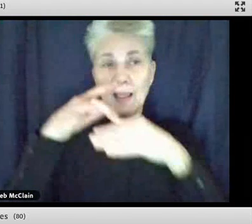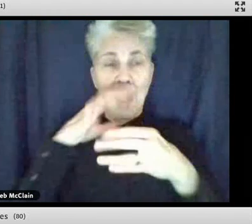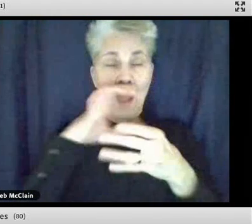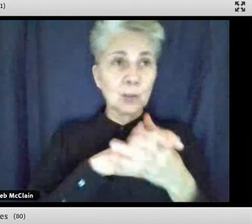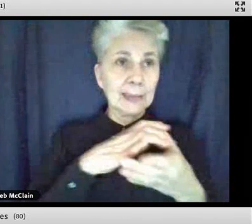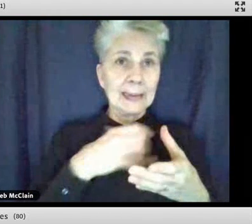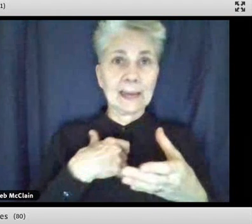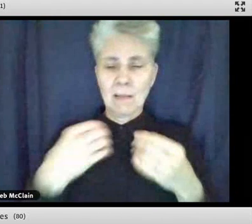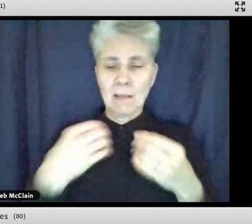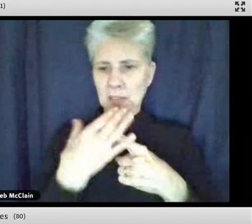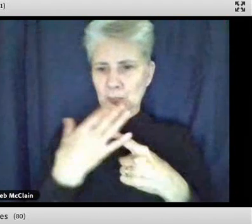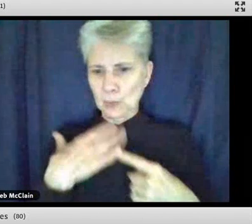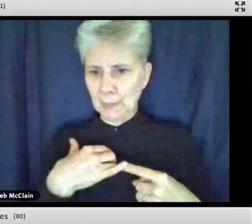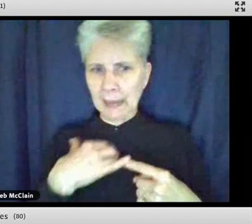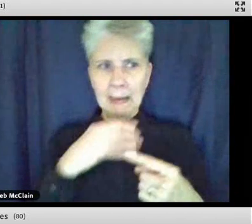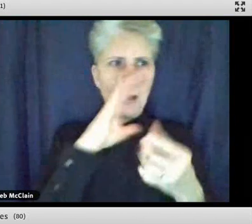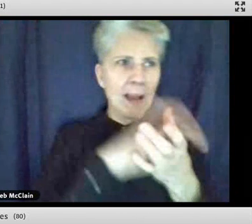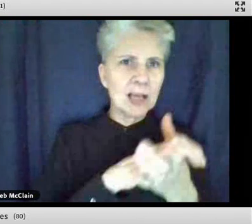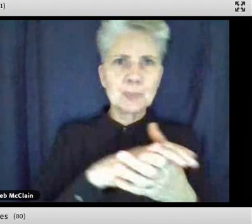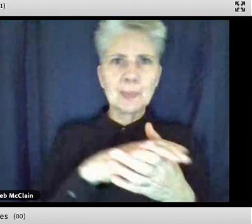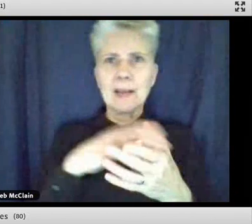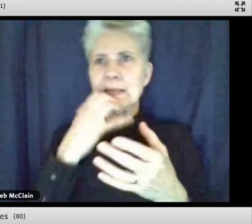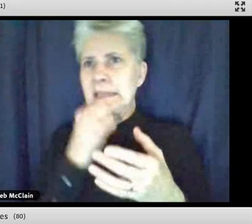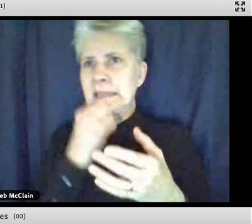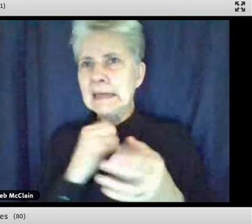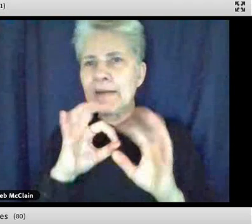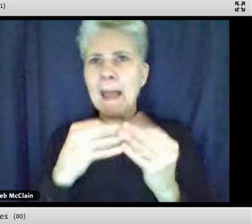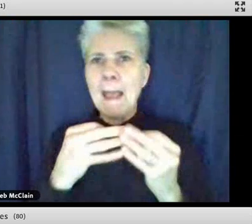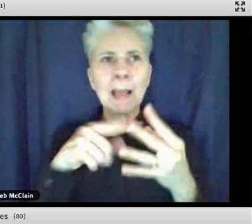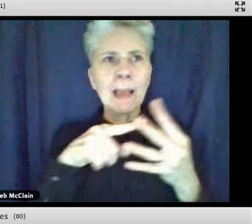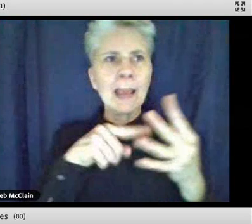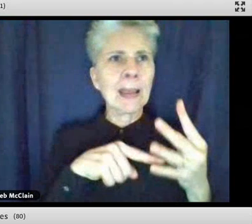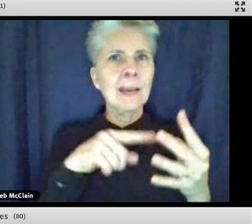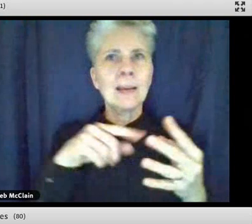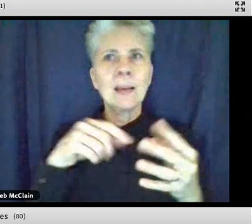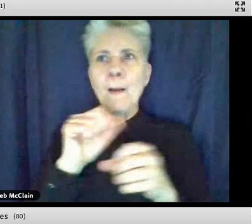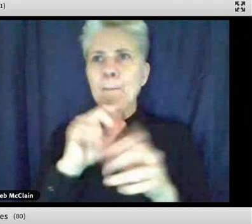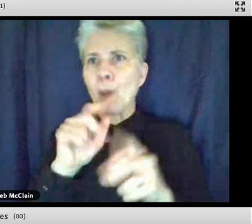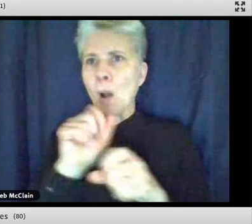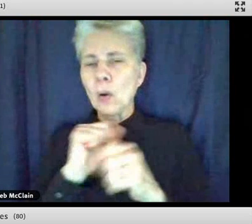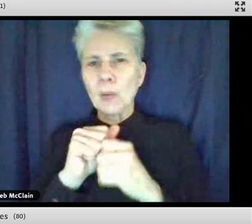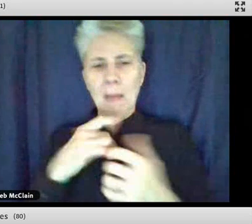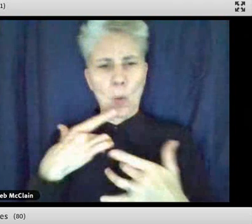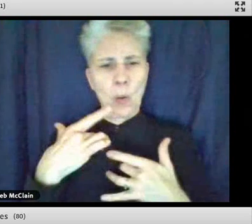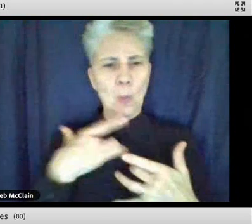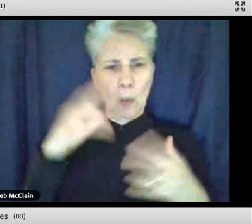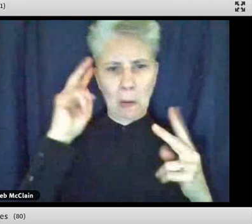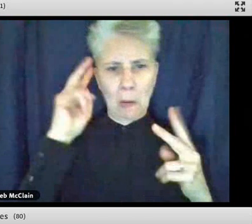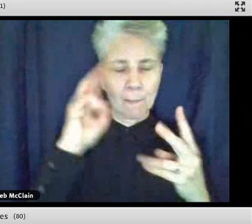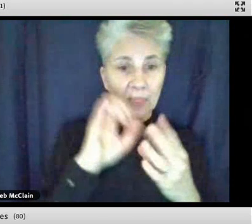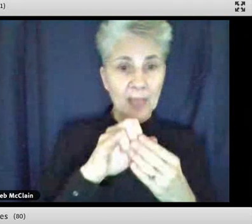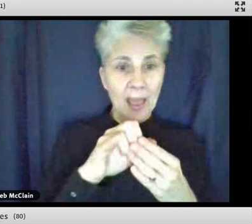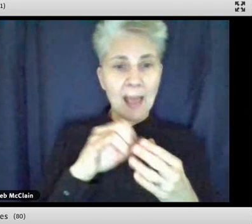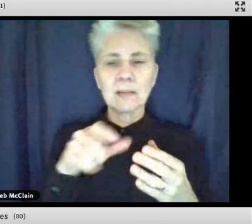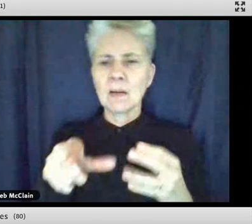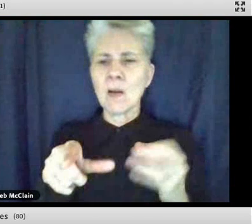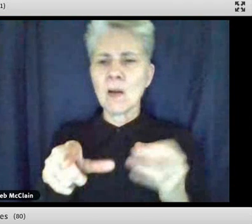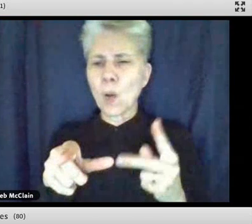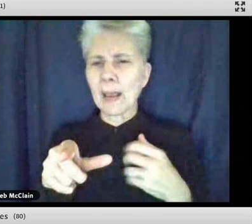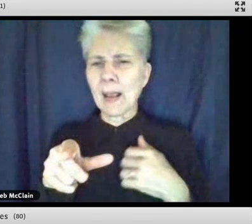I love, my friends, my coworkers. Um, I'm just, worried about it. So, oh, okay. I'm so